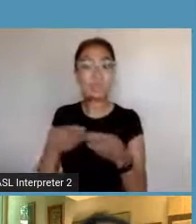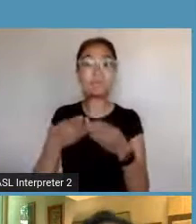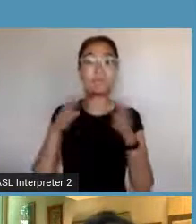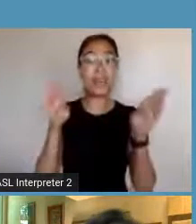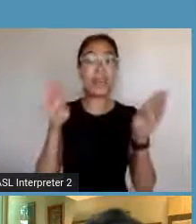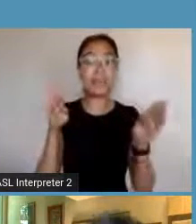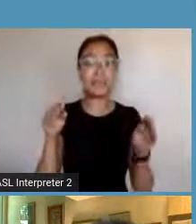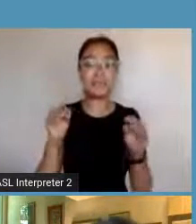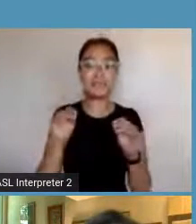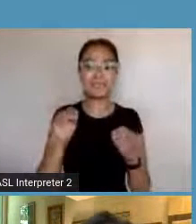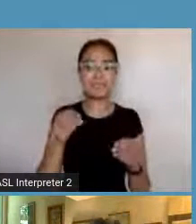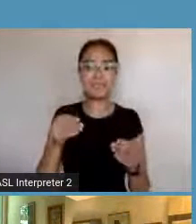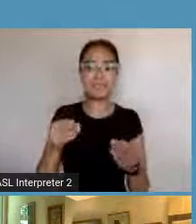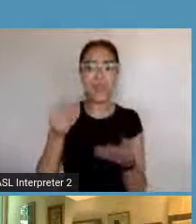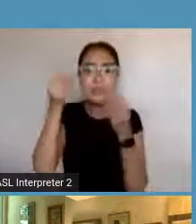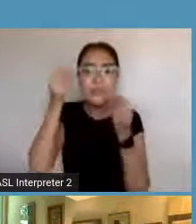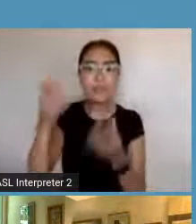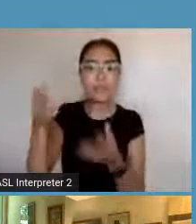like